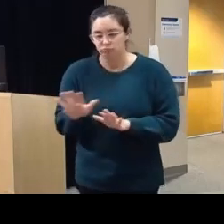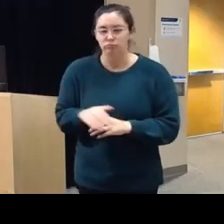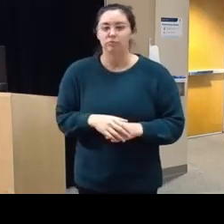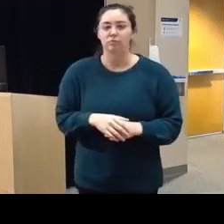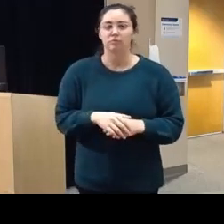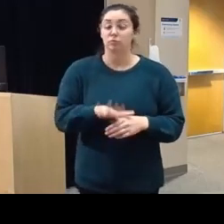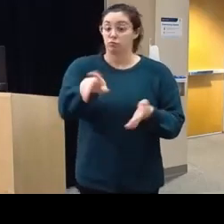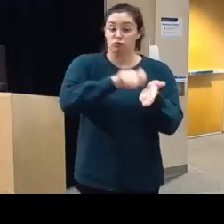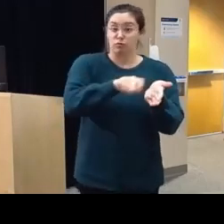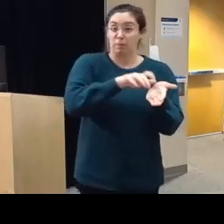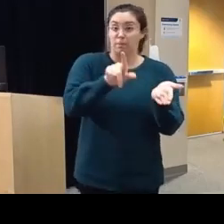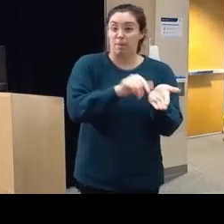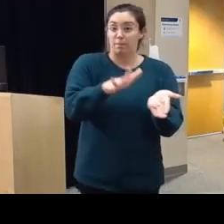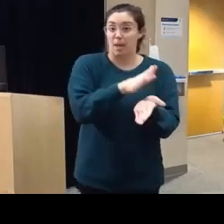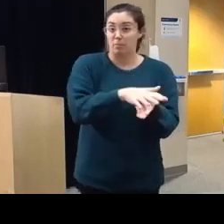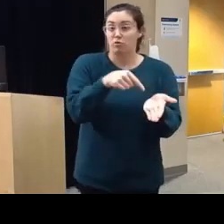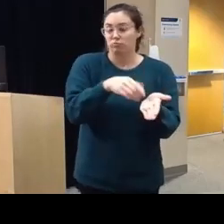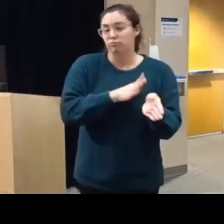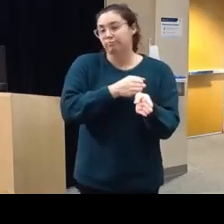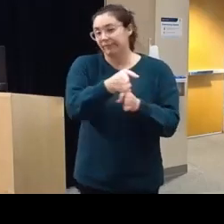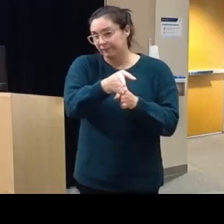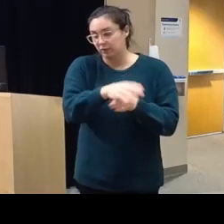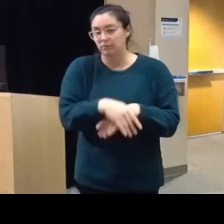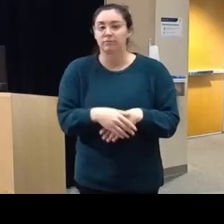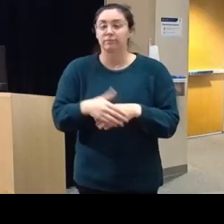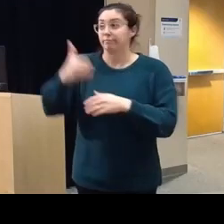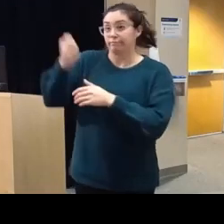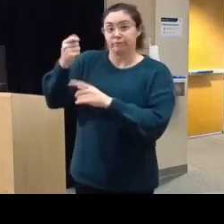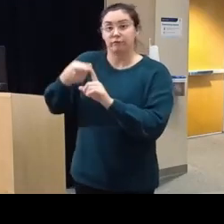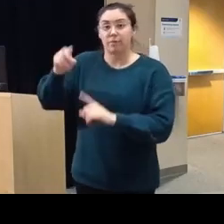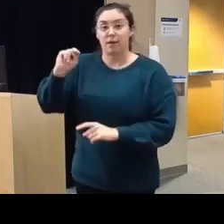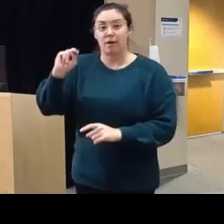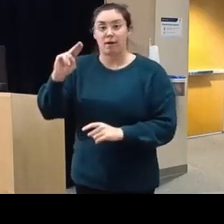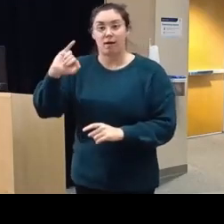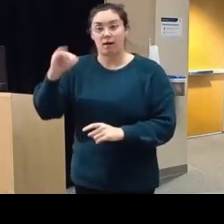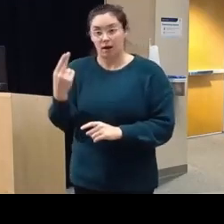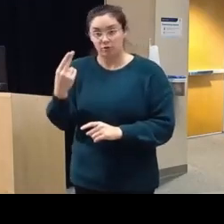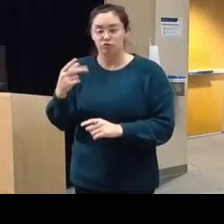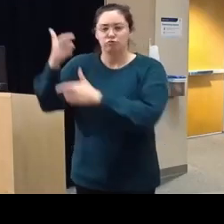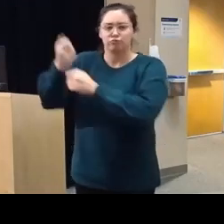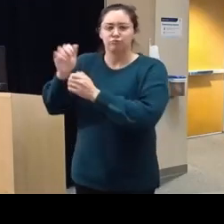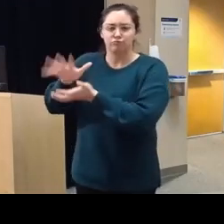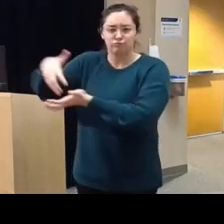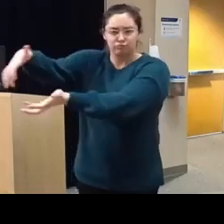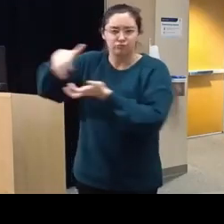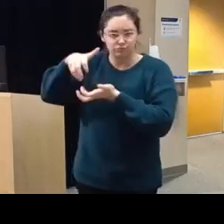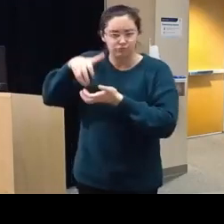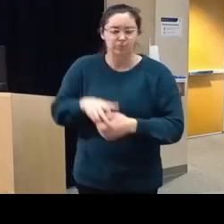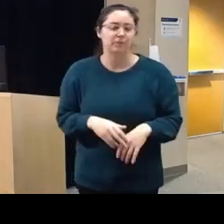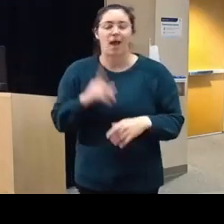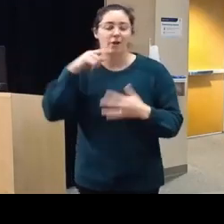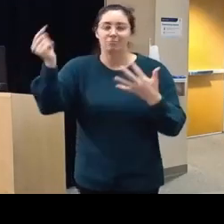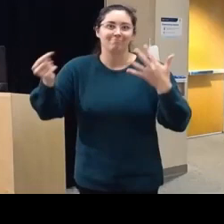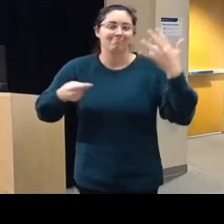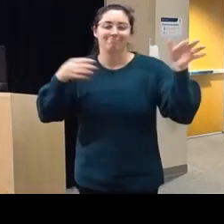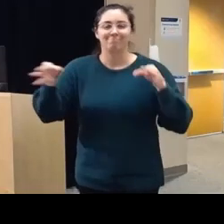has written some very seminal papers in the field, has had amazing funding through NIMH and other funding mechanisms. And I could go on